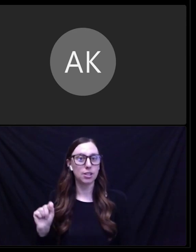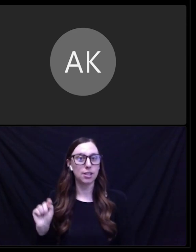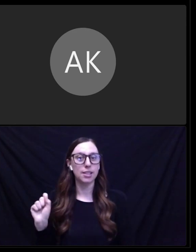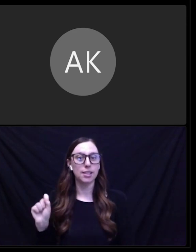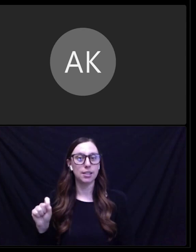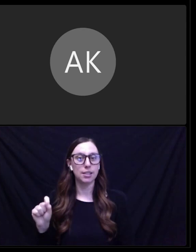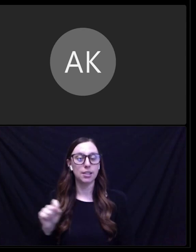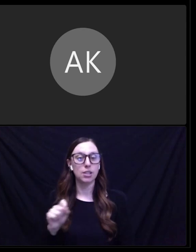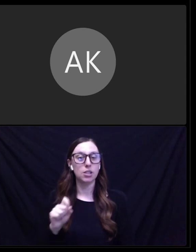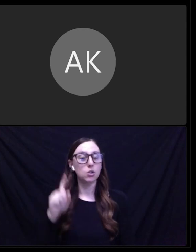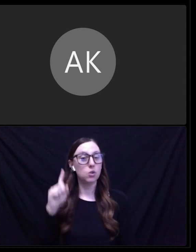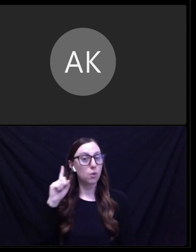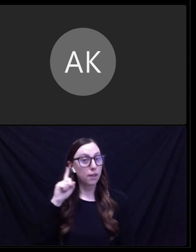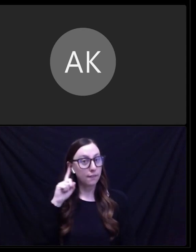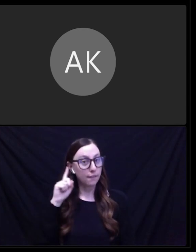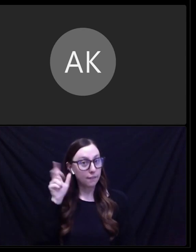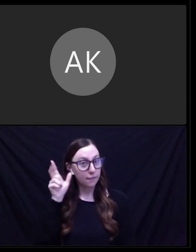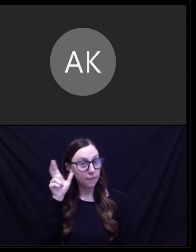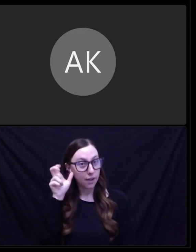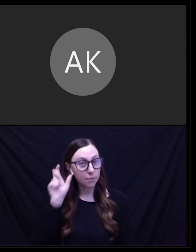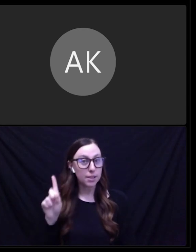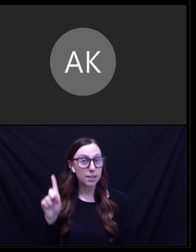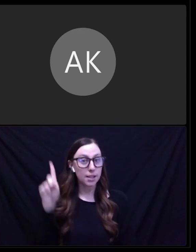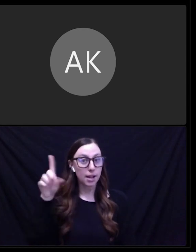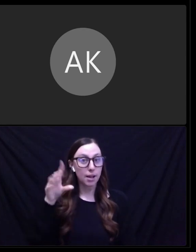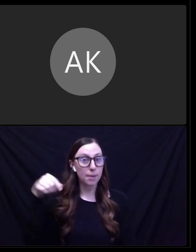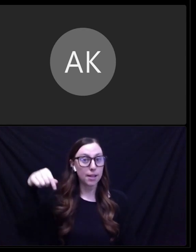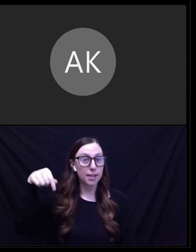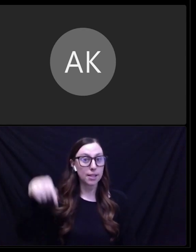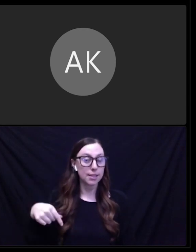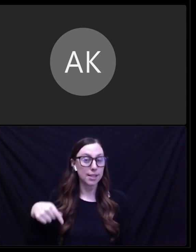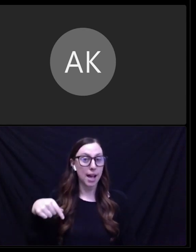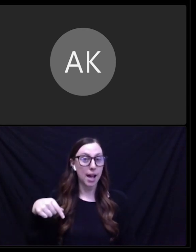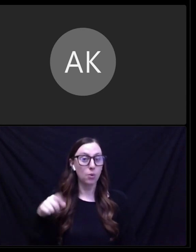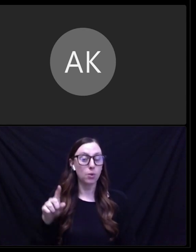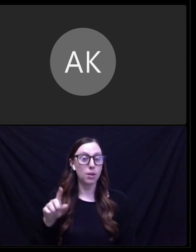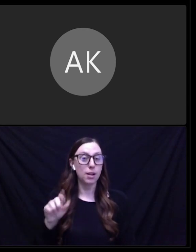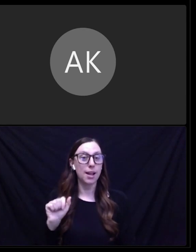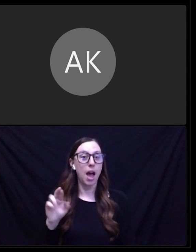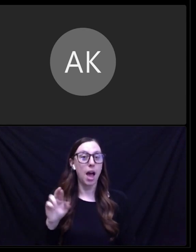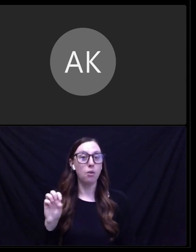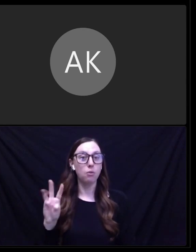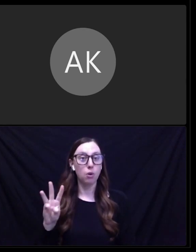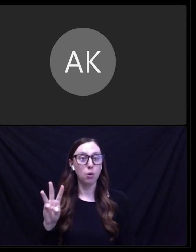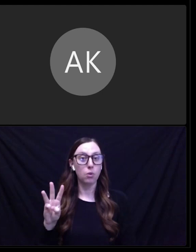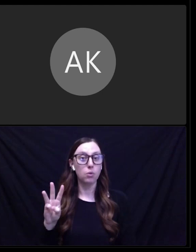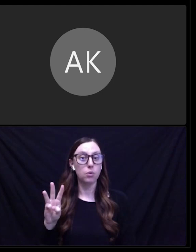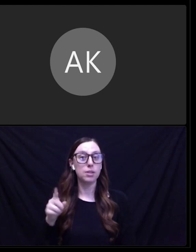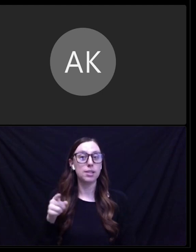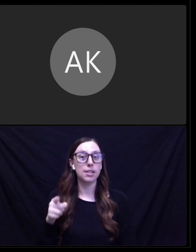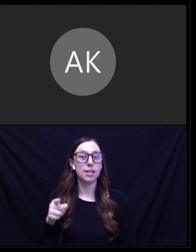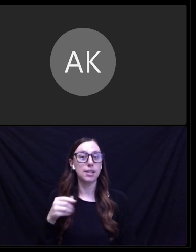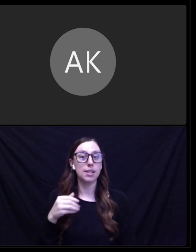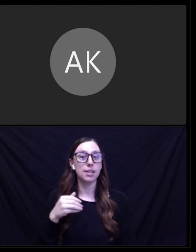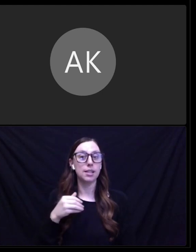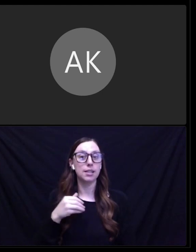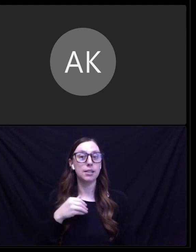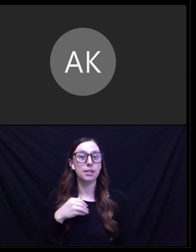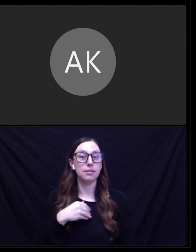So the volume buttons are up and down arrows. They have nubs on the arrow